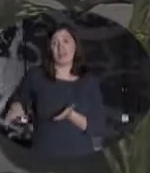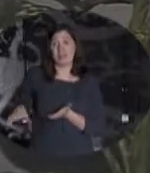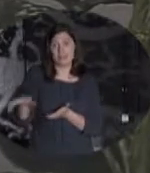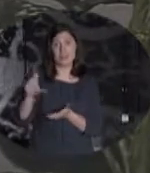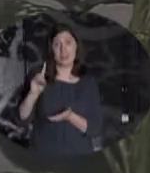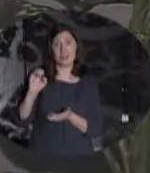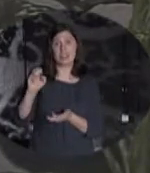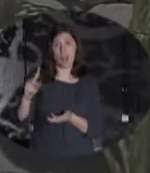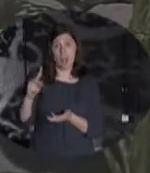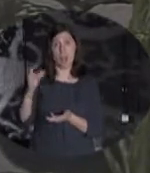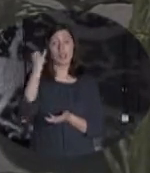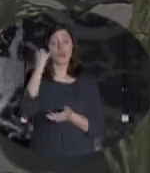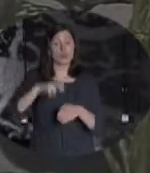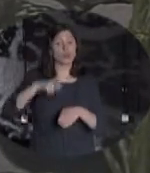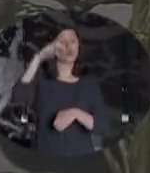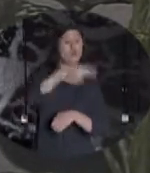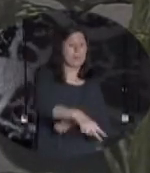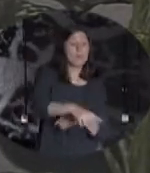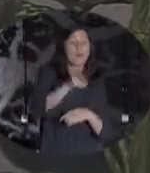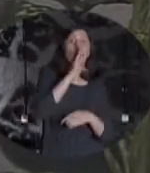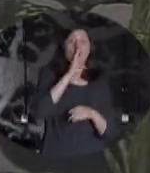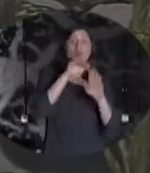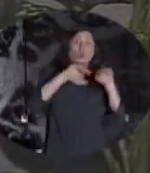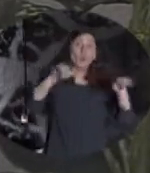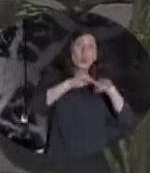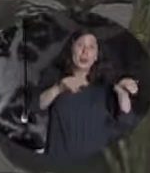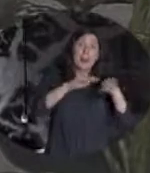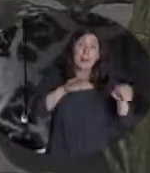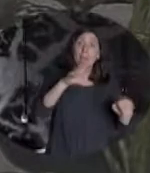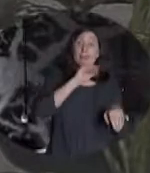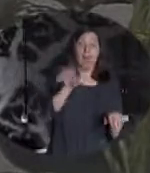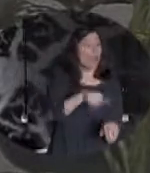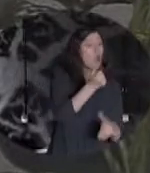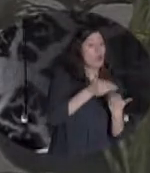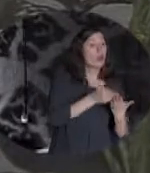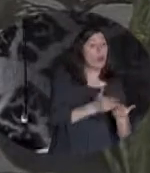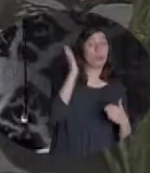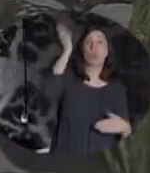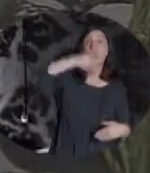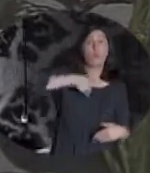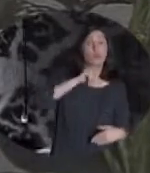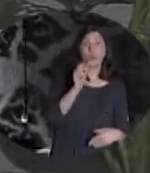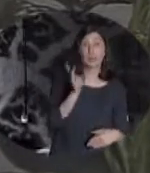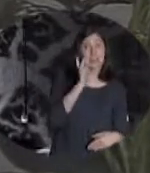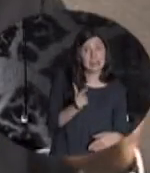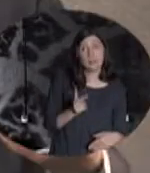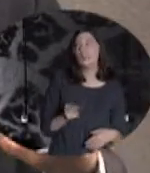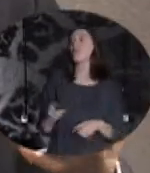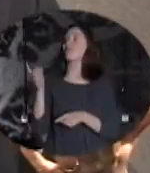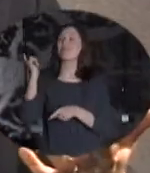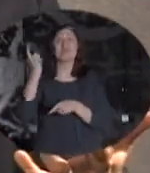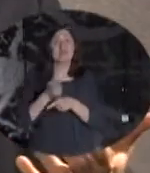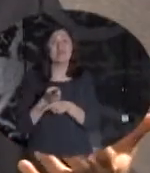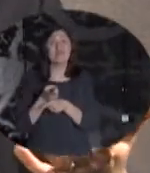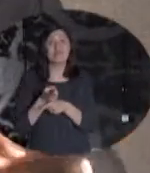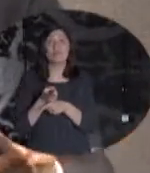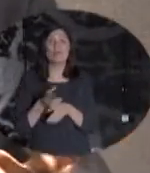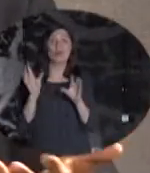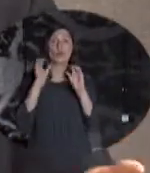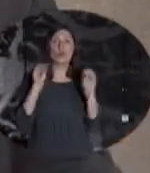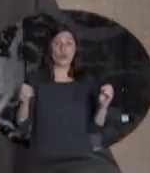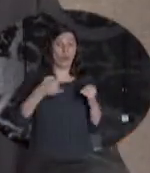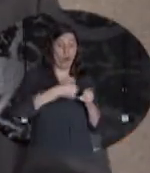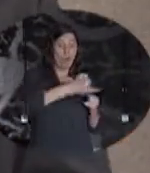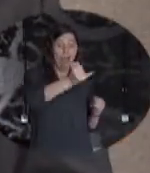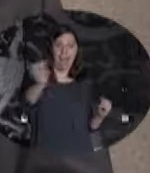you're jumping into the water to swim and that, other boaters may not see you. Yeah, again, there's no like clear defined lines out